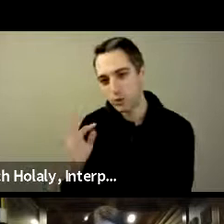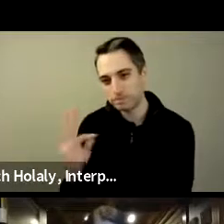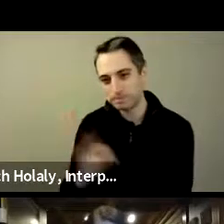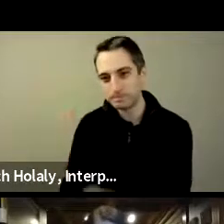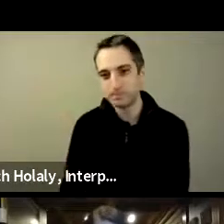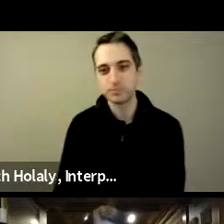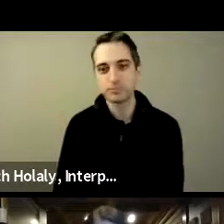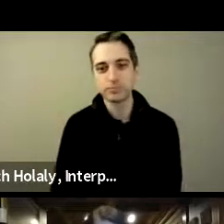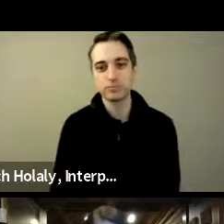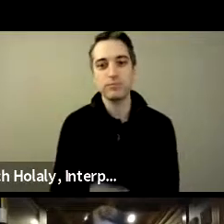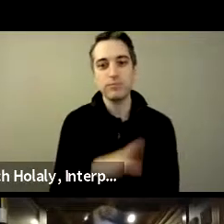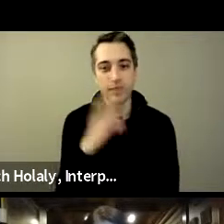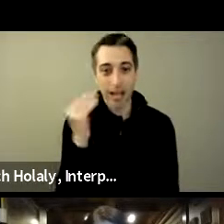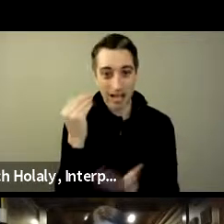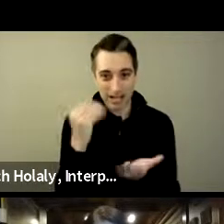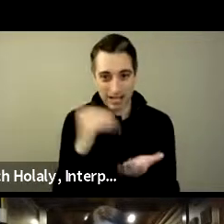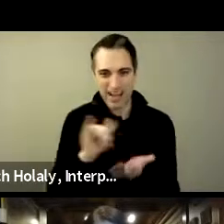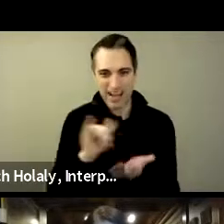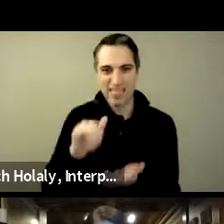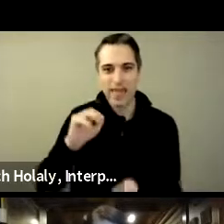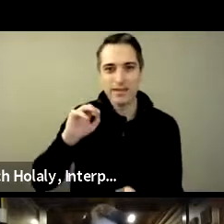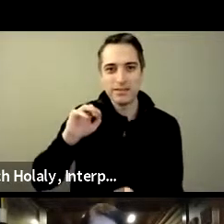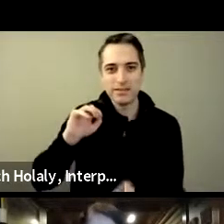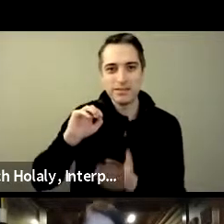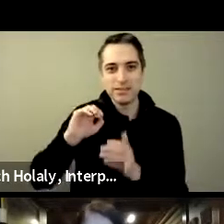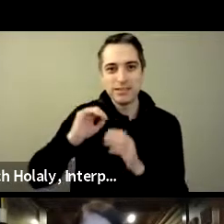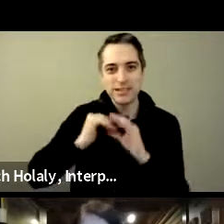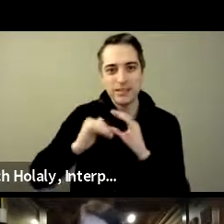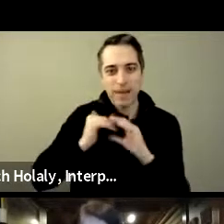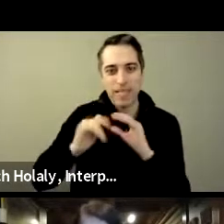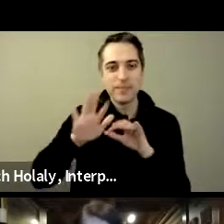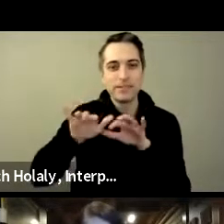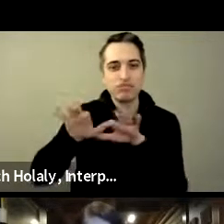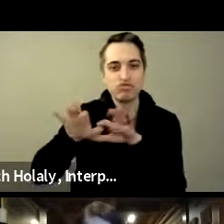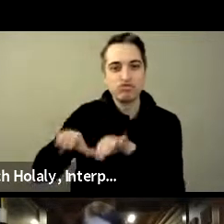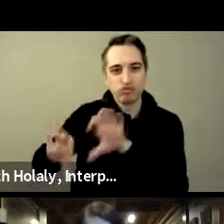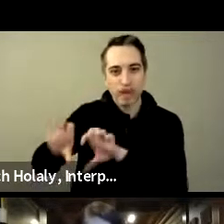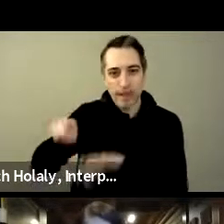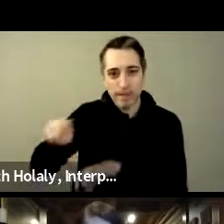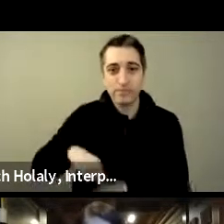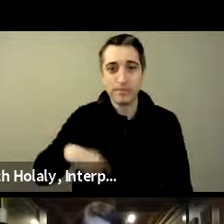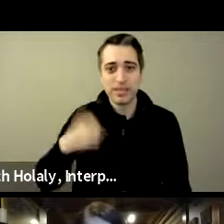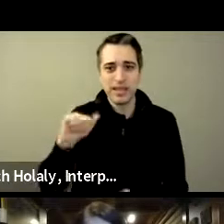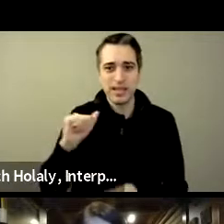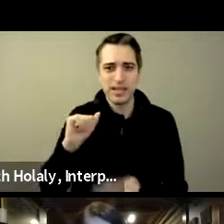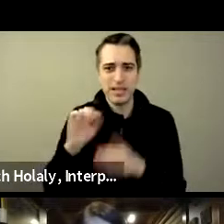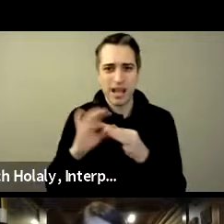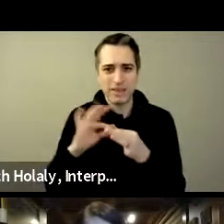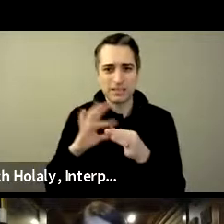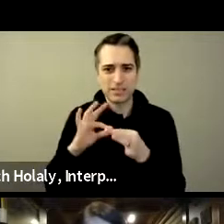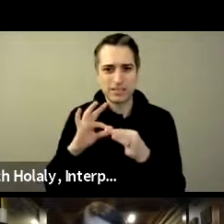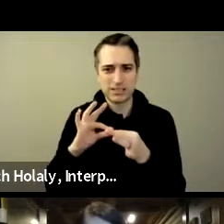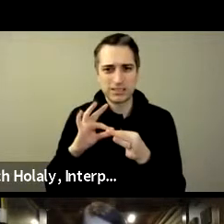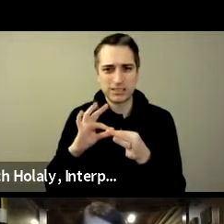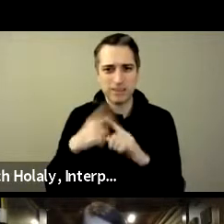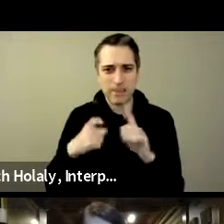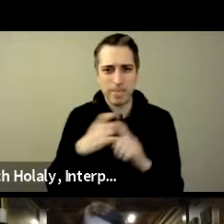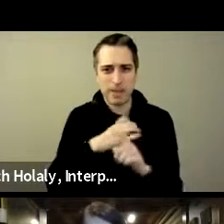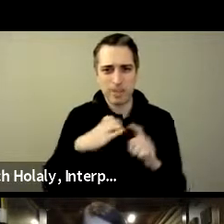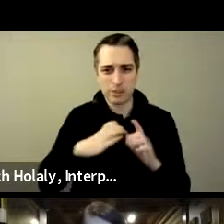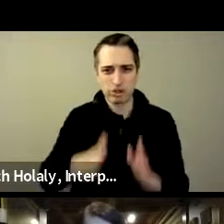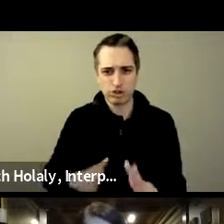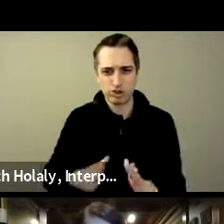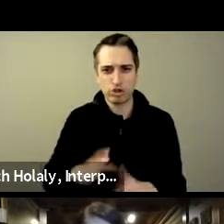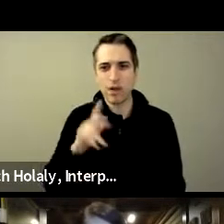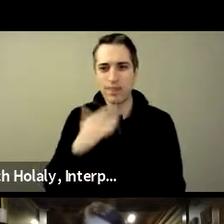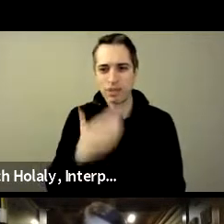Thank you. And that email address has been put into the chat. Comments from any commissioners at all? Okay. Thank